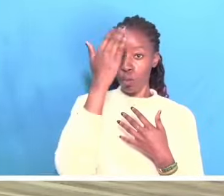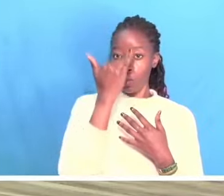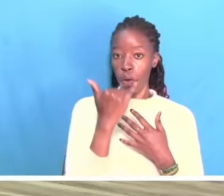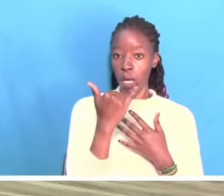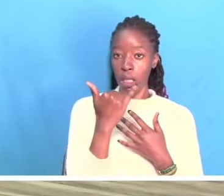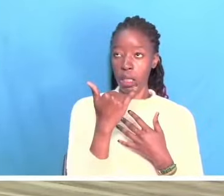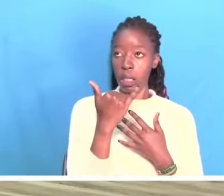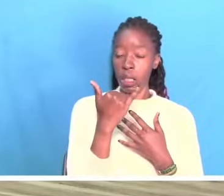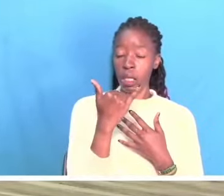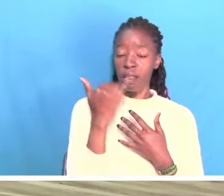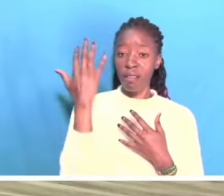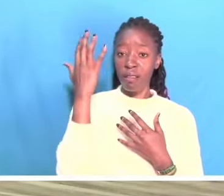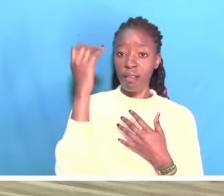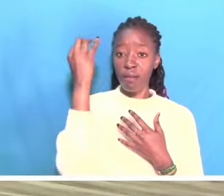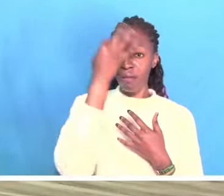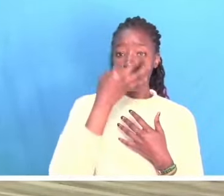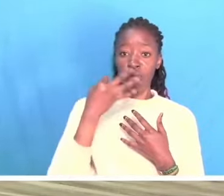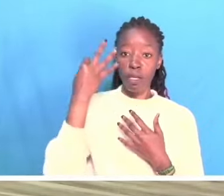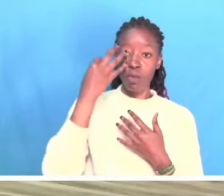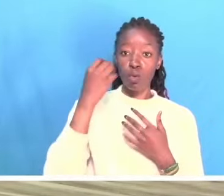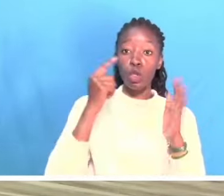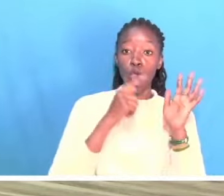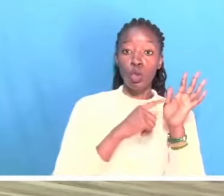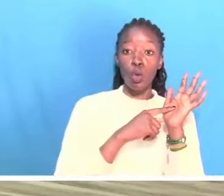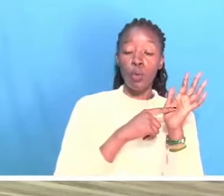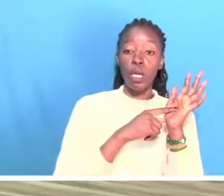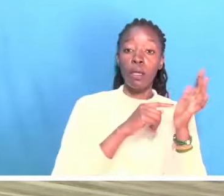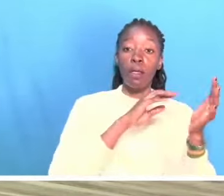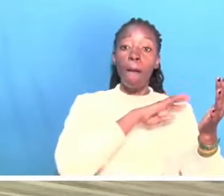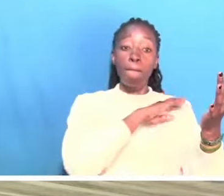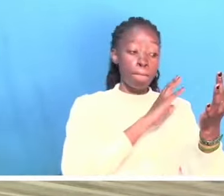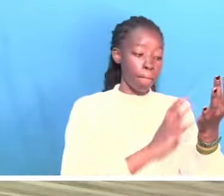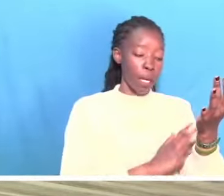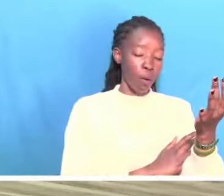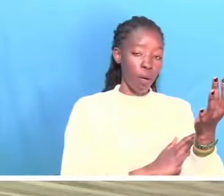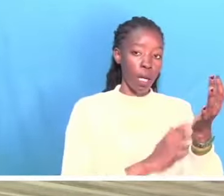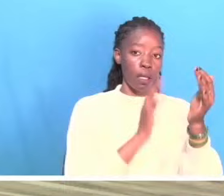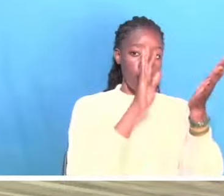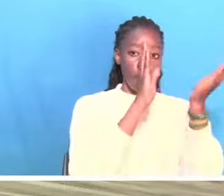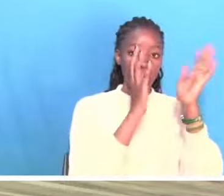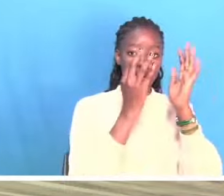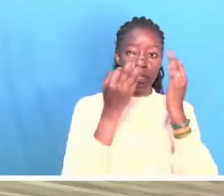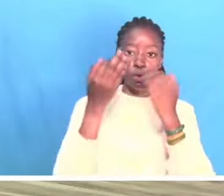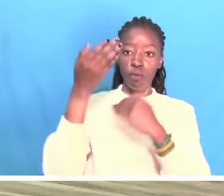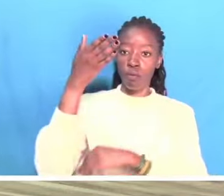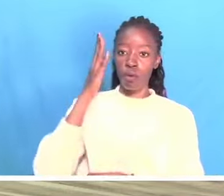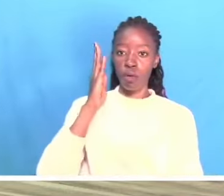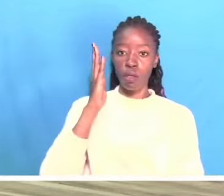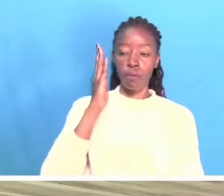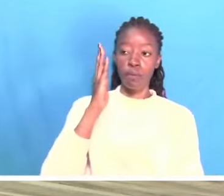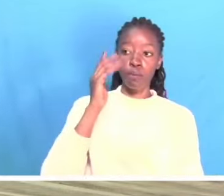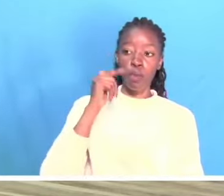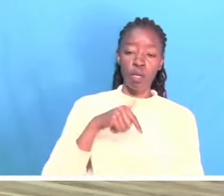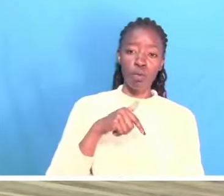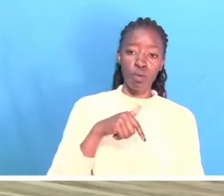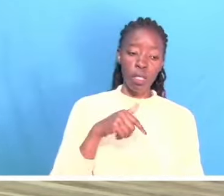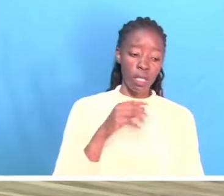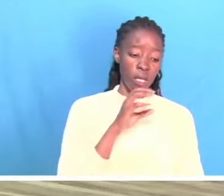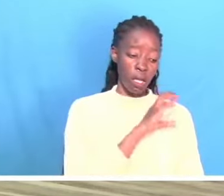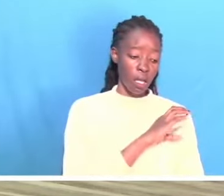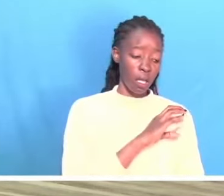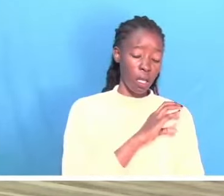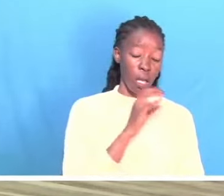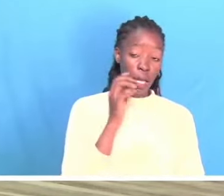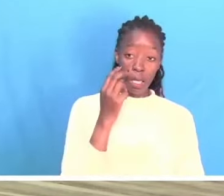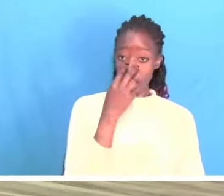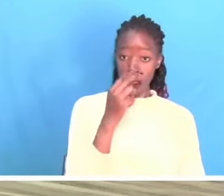was illuminating the power of God, the presence of God. So he had to put a veil. Today, I see some characters walking in town with their